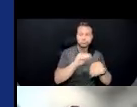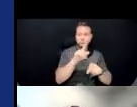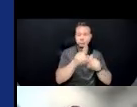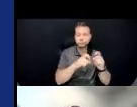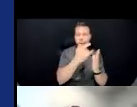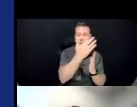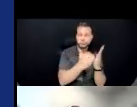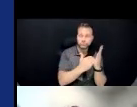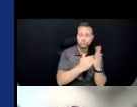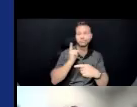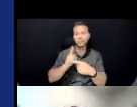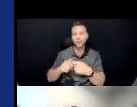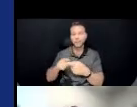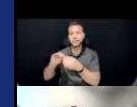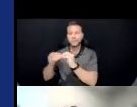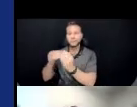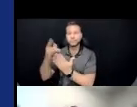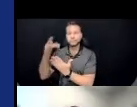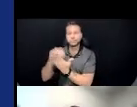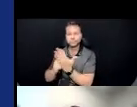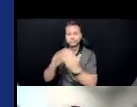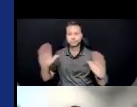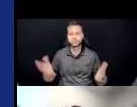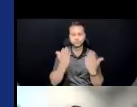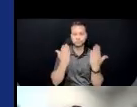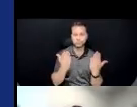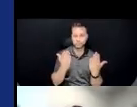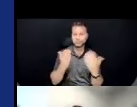And we'll use our CHEI